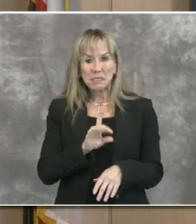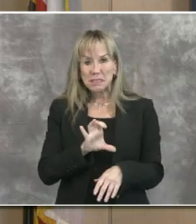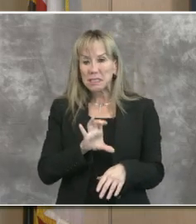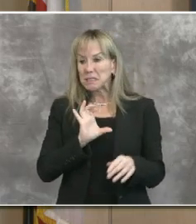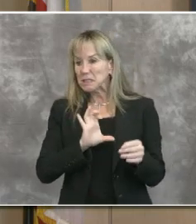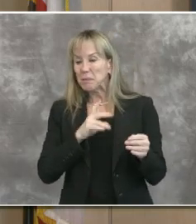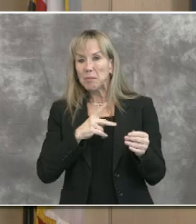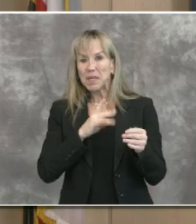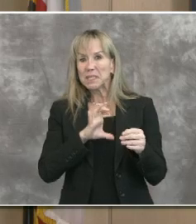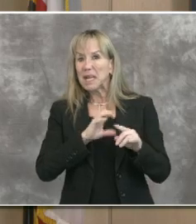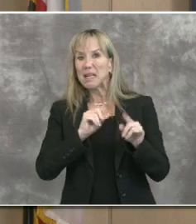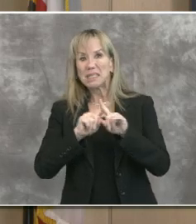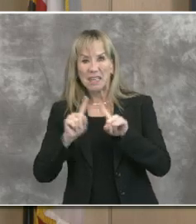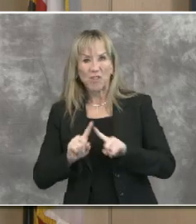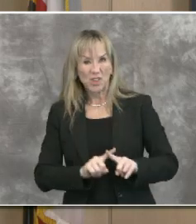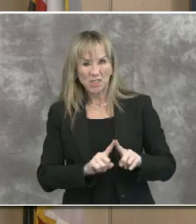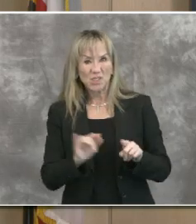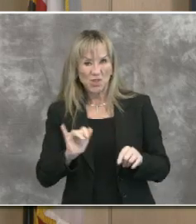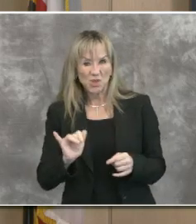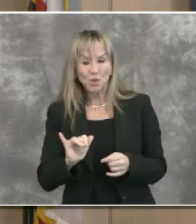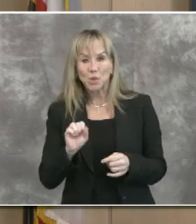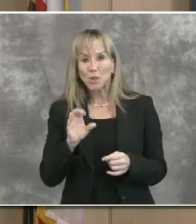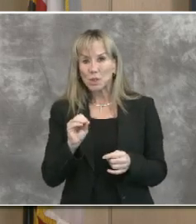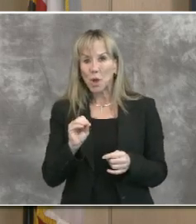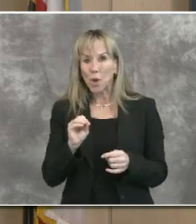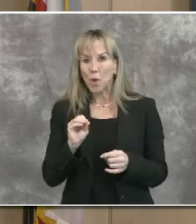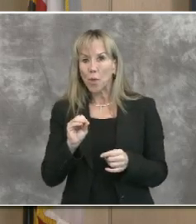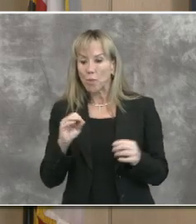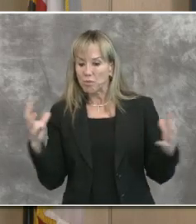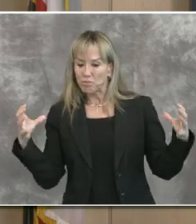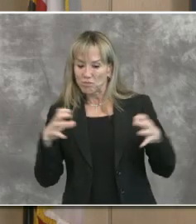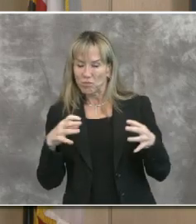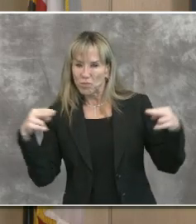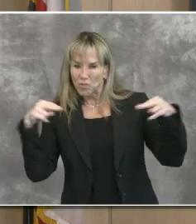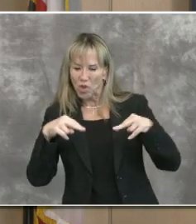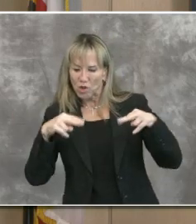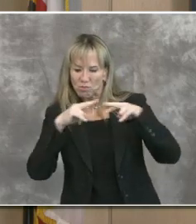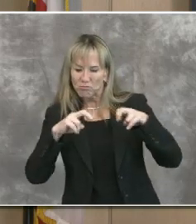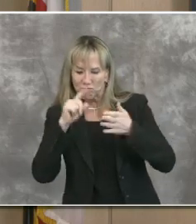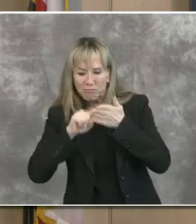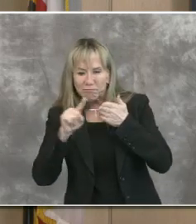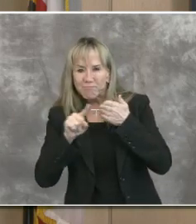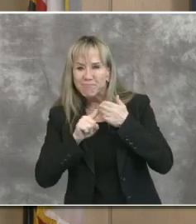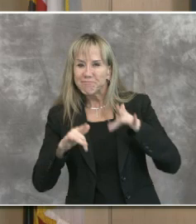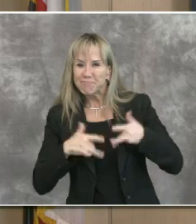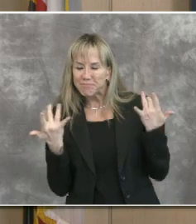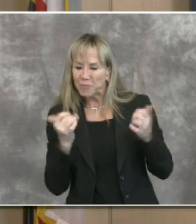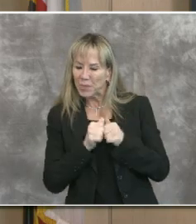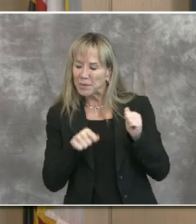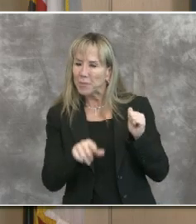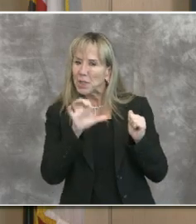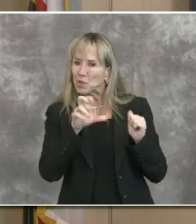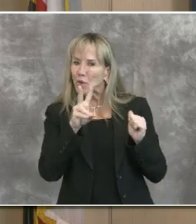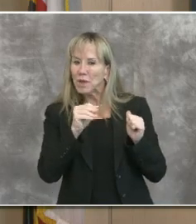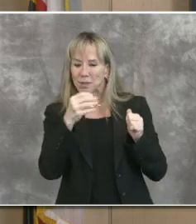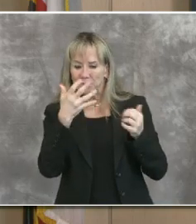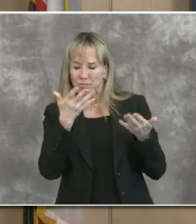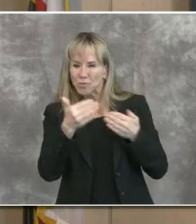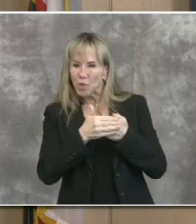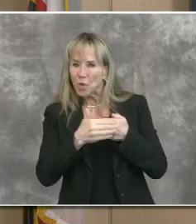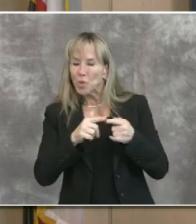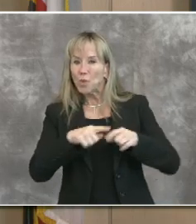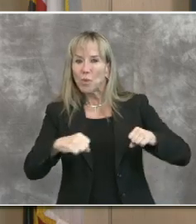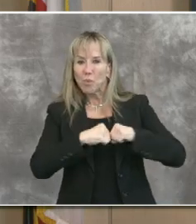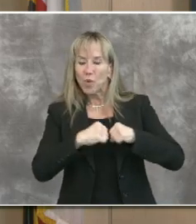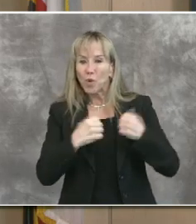others. And we are looking at this carefully, and it looks now that most of the patients who